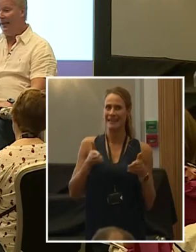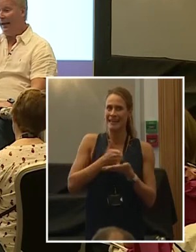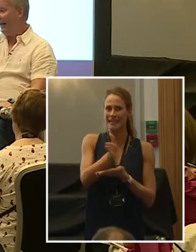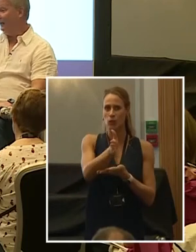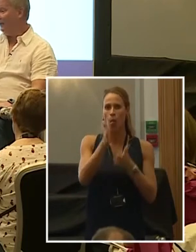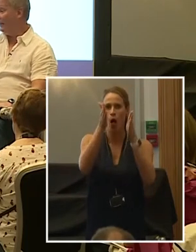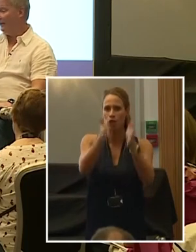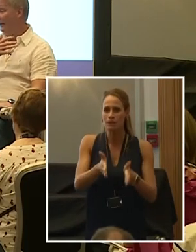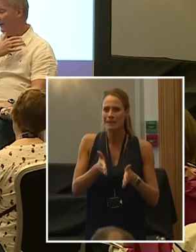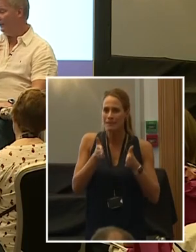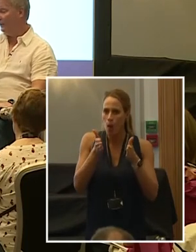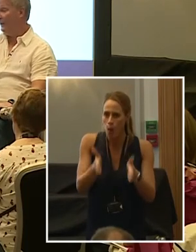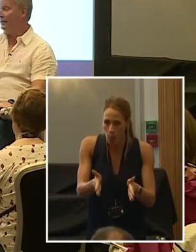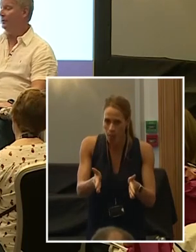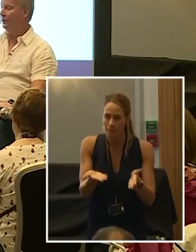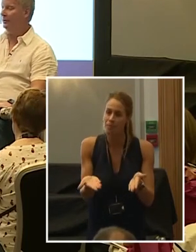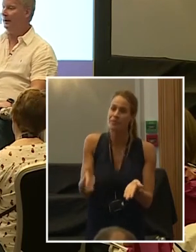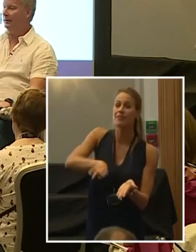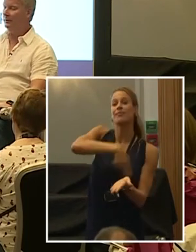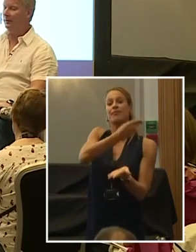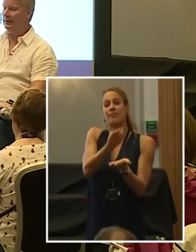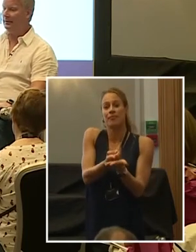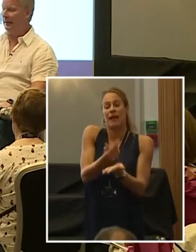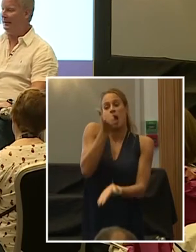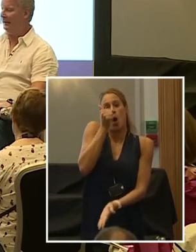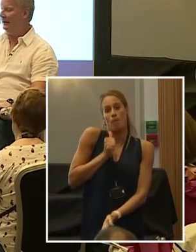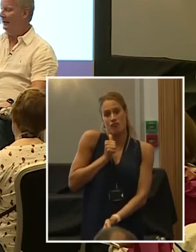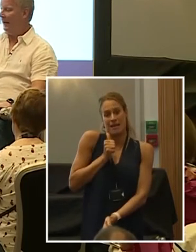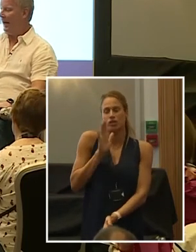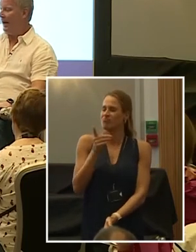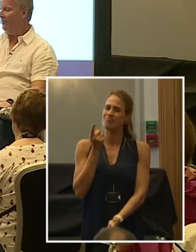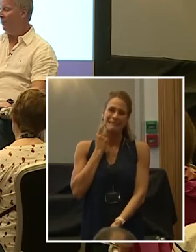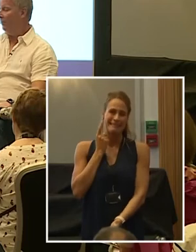And then I had the operation. You know, it was all quite smooth, all quite easy.